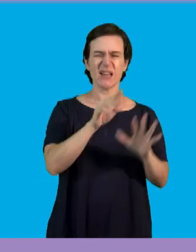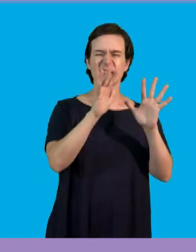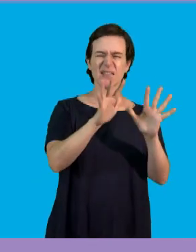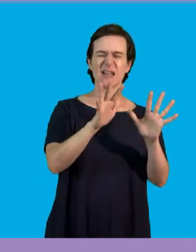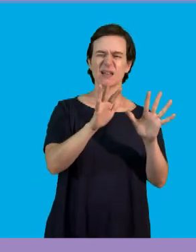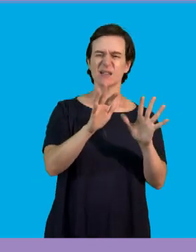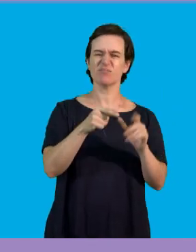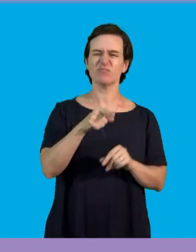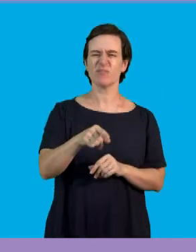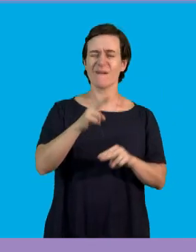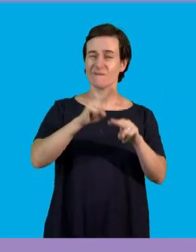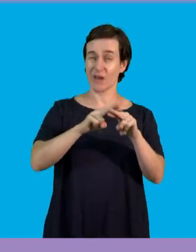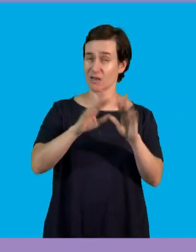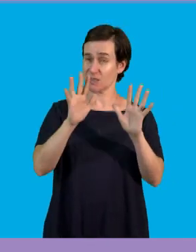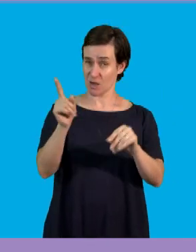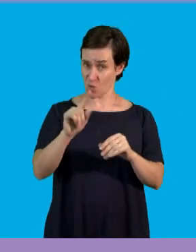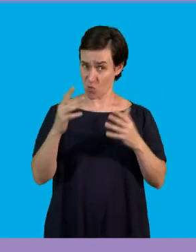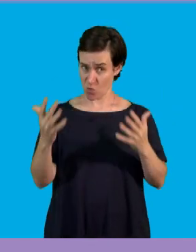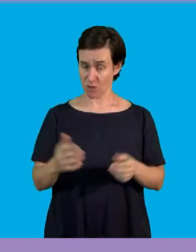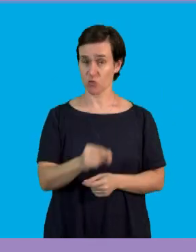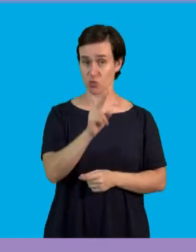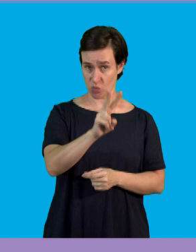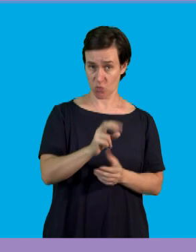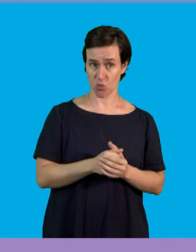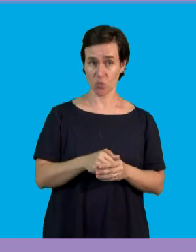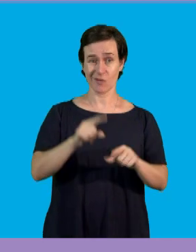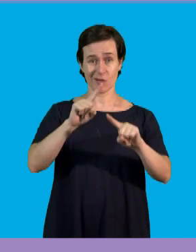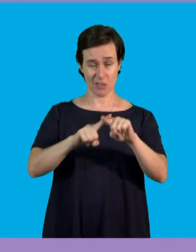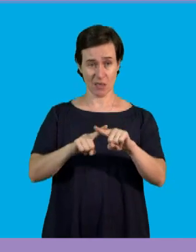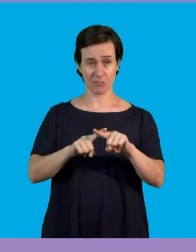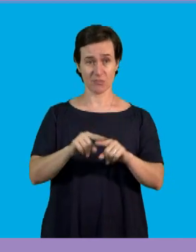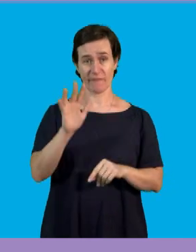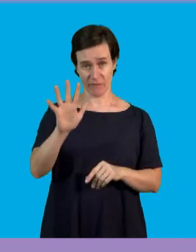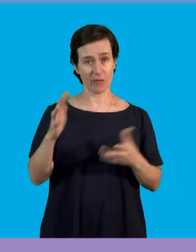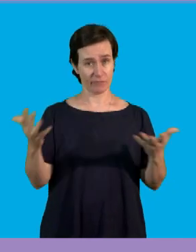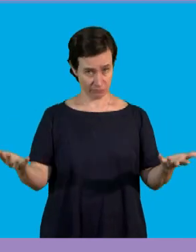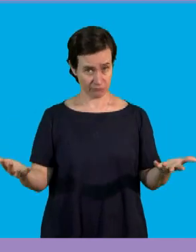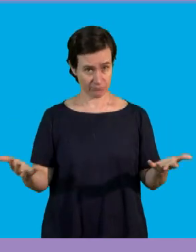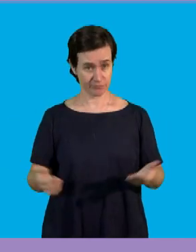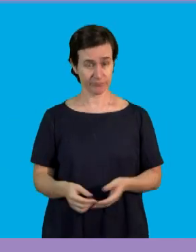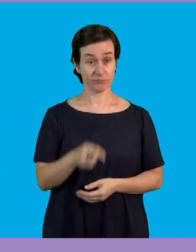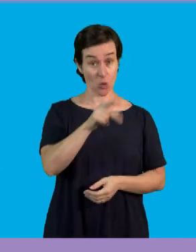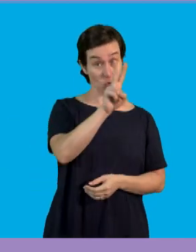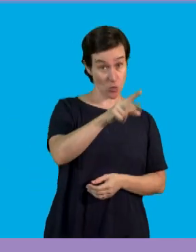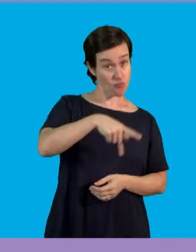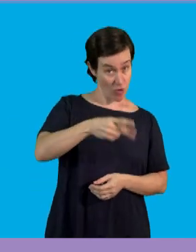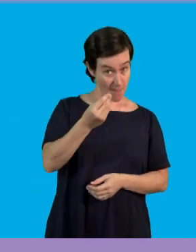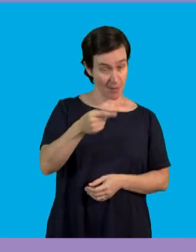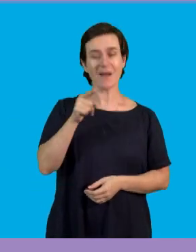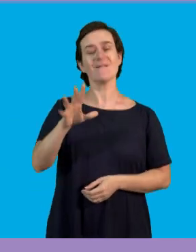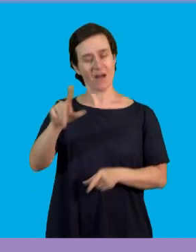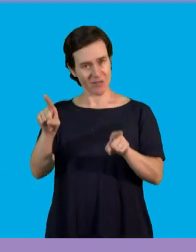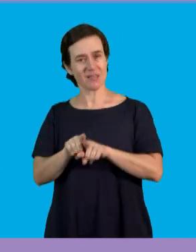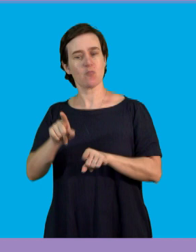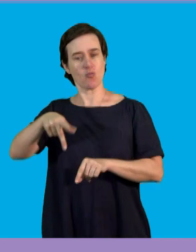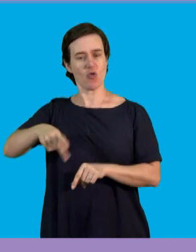at 10, the factors of 10, that is 2 multiplied by 5. And 2 is a prime number, 5